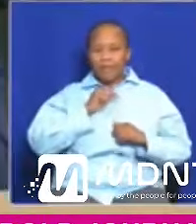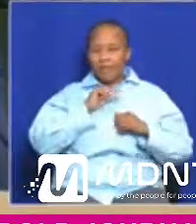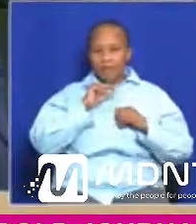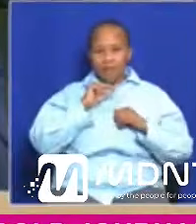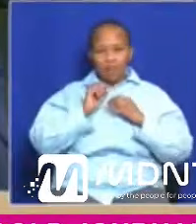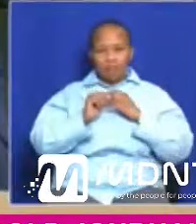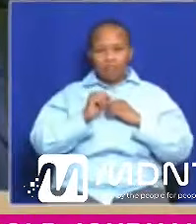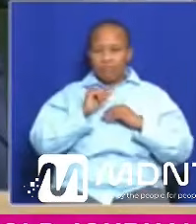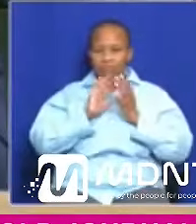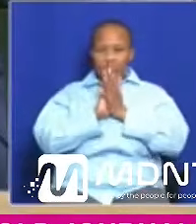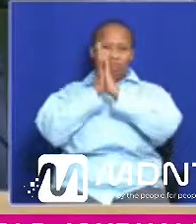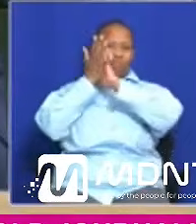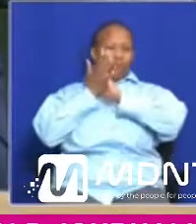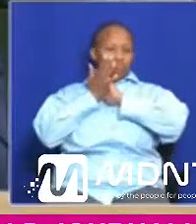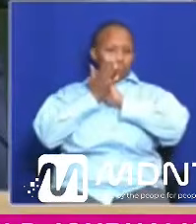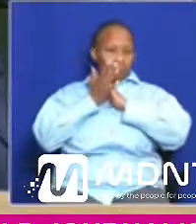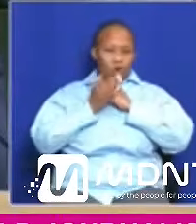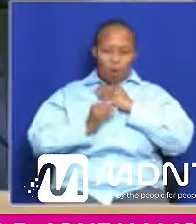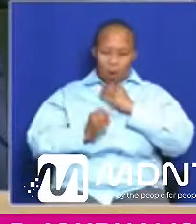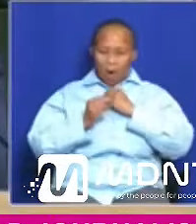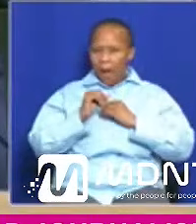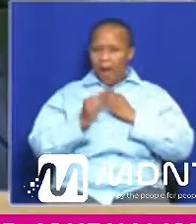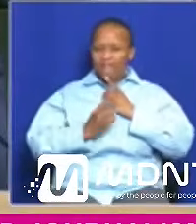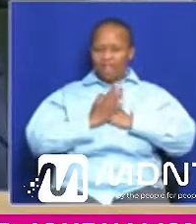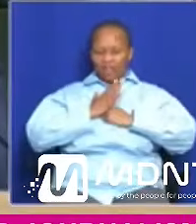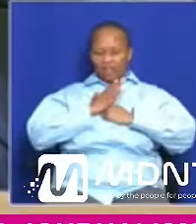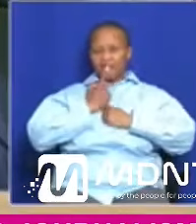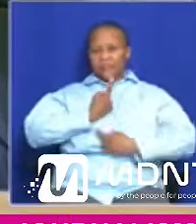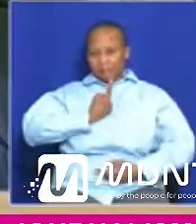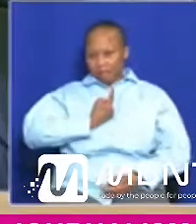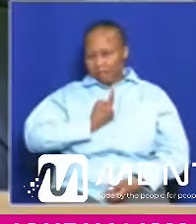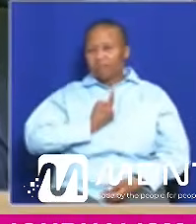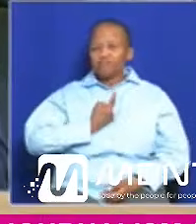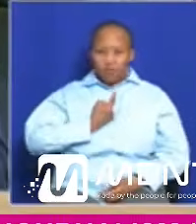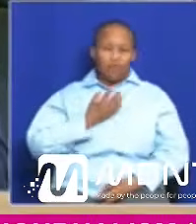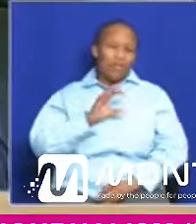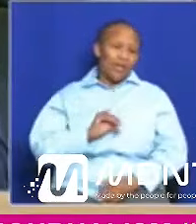You are making a different point, which refers to section 35 of the